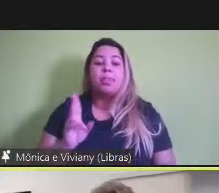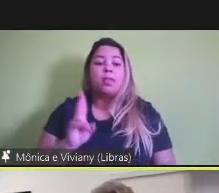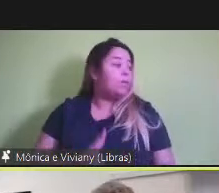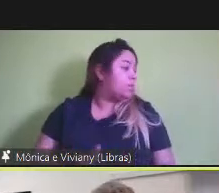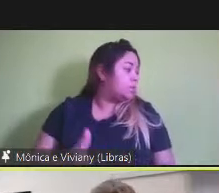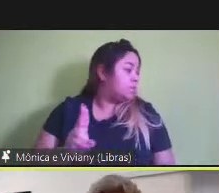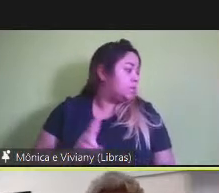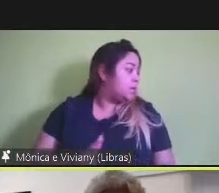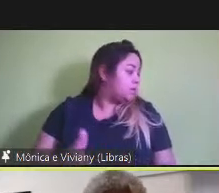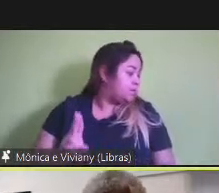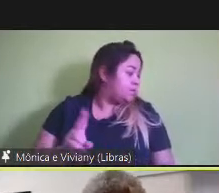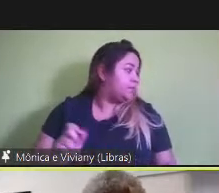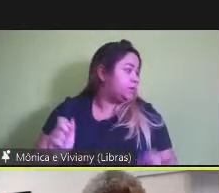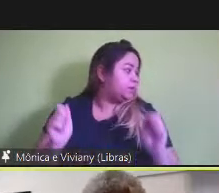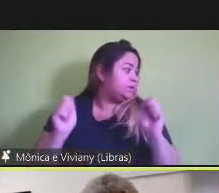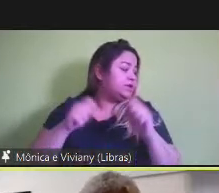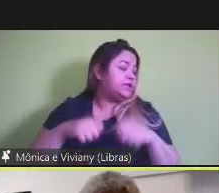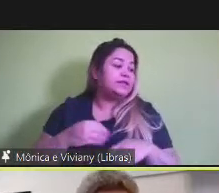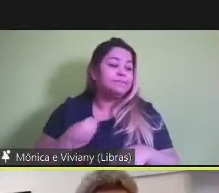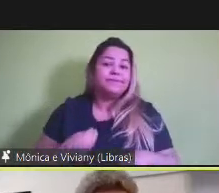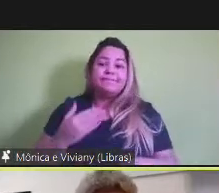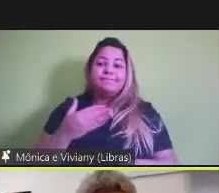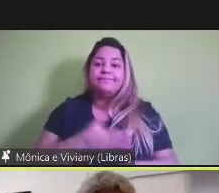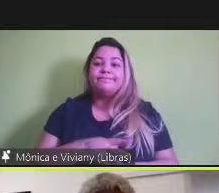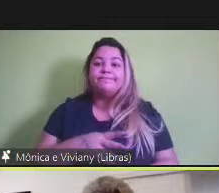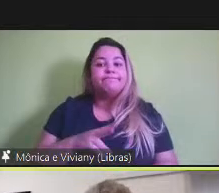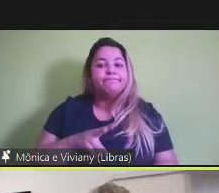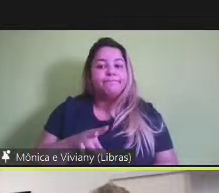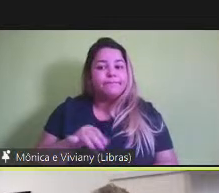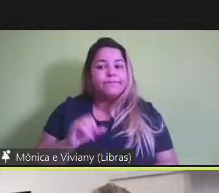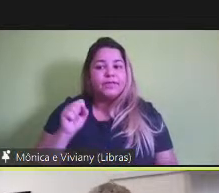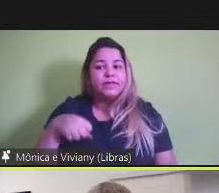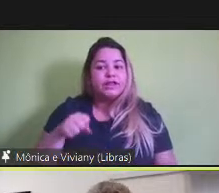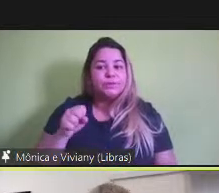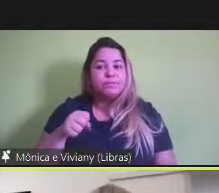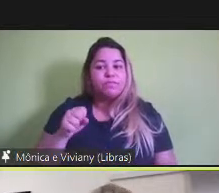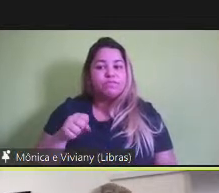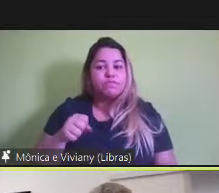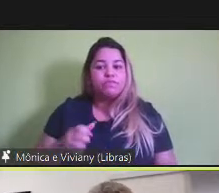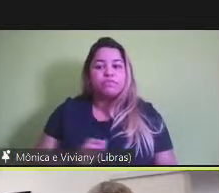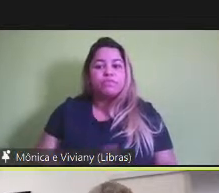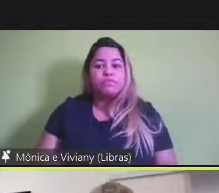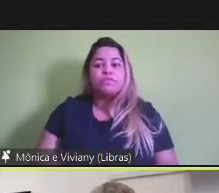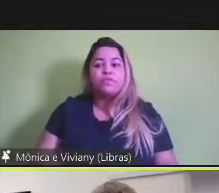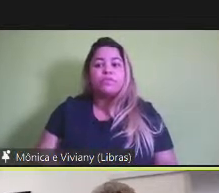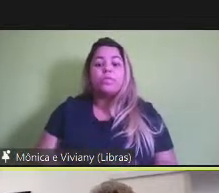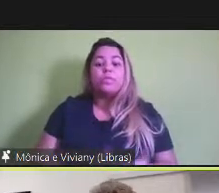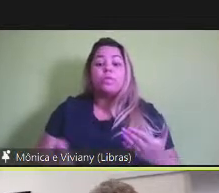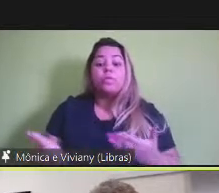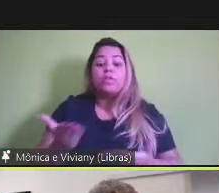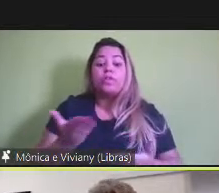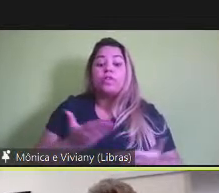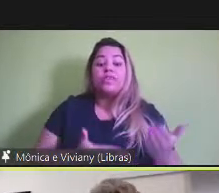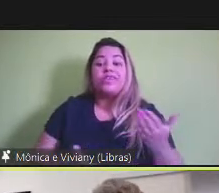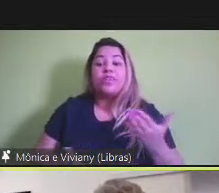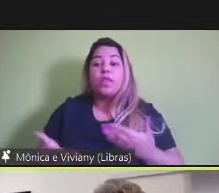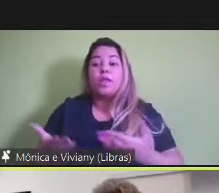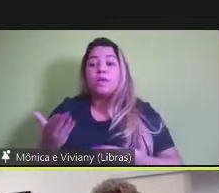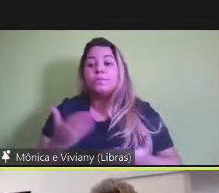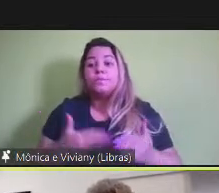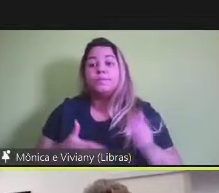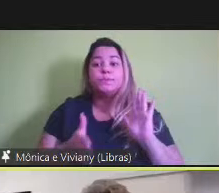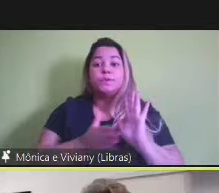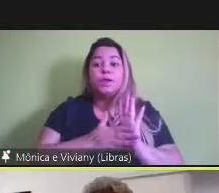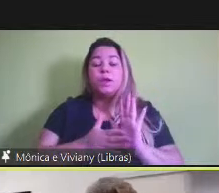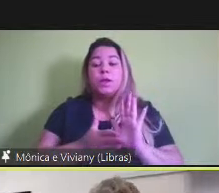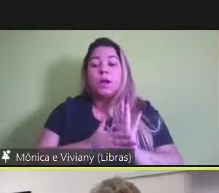The user needs to participate. So they will involve themselves in that